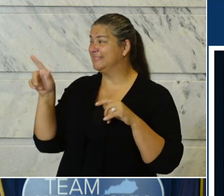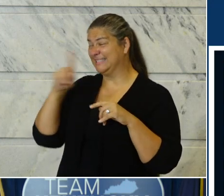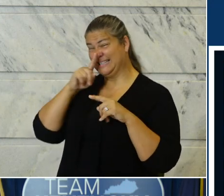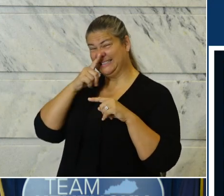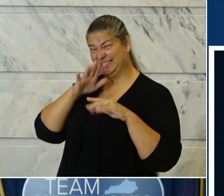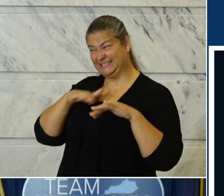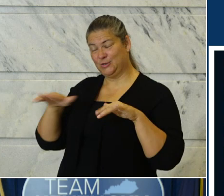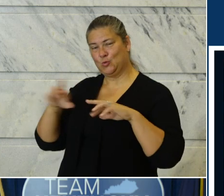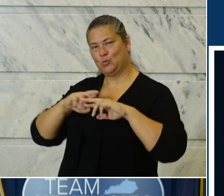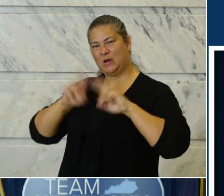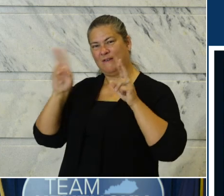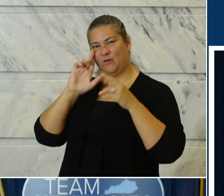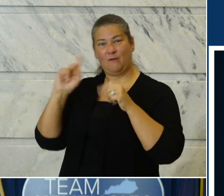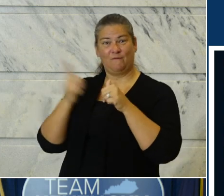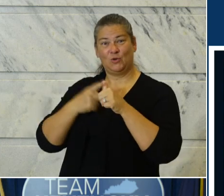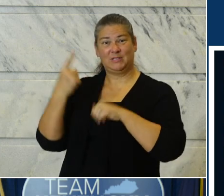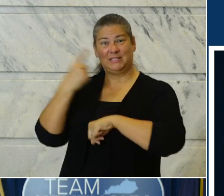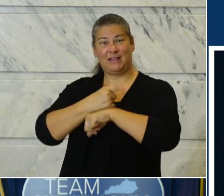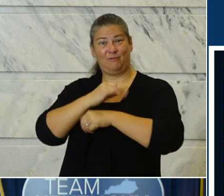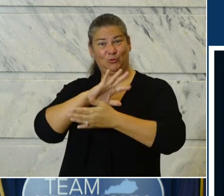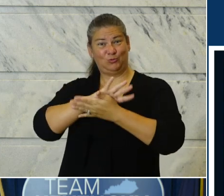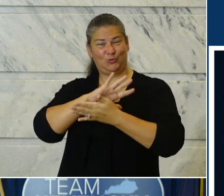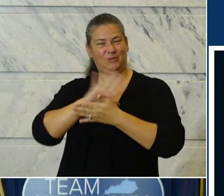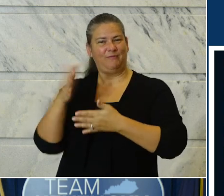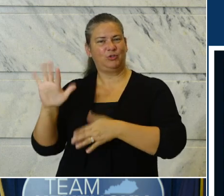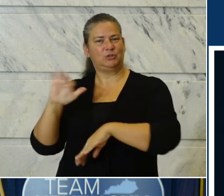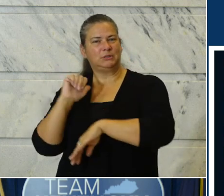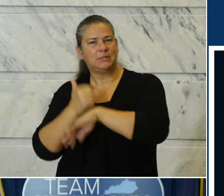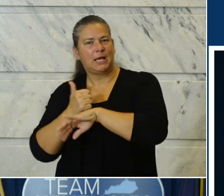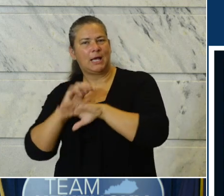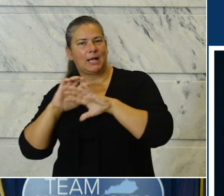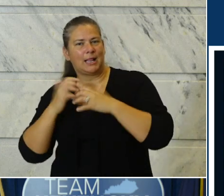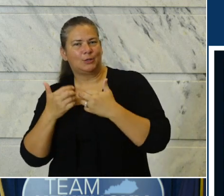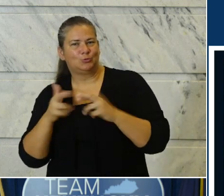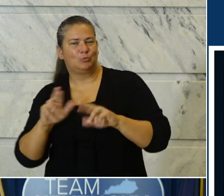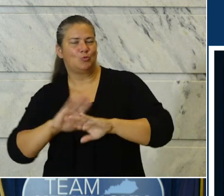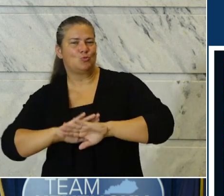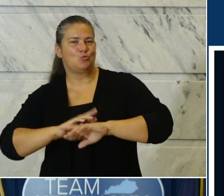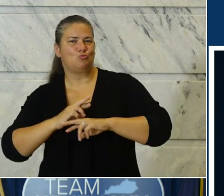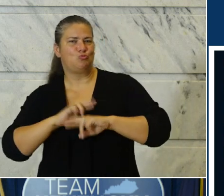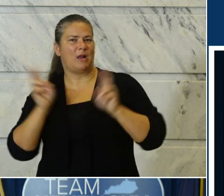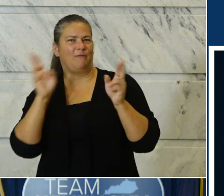day of school, and as you can see, they have their classroom set up, and they are ready to go.